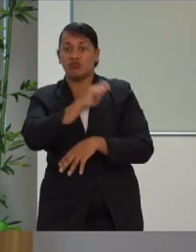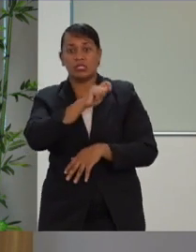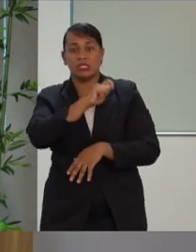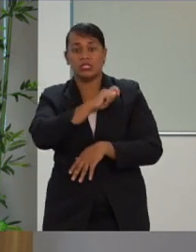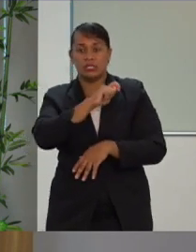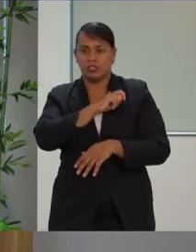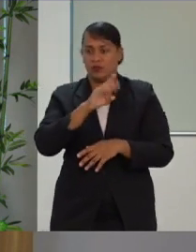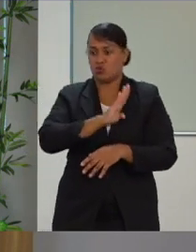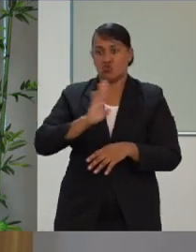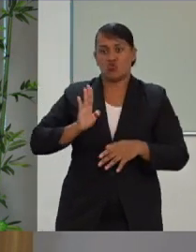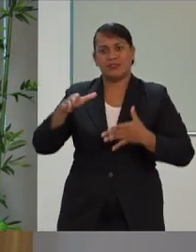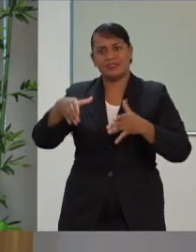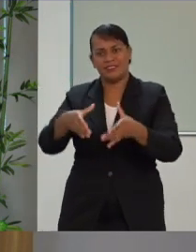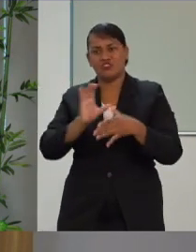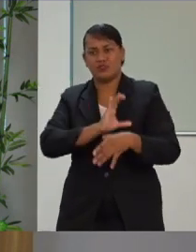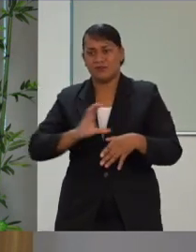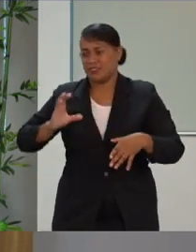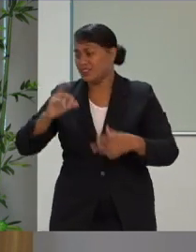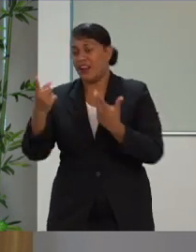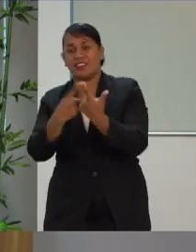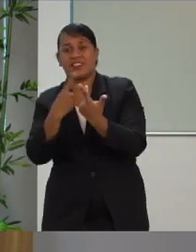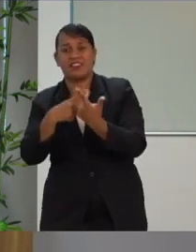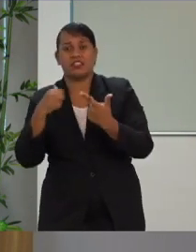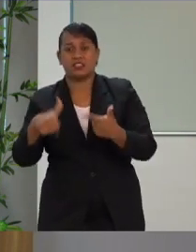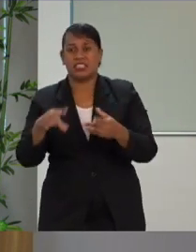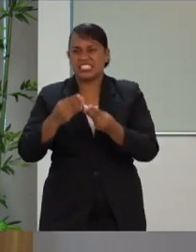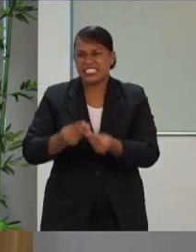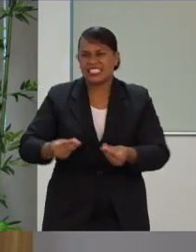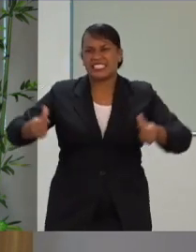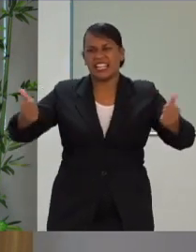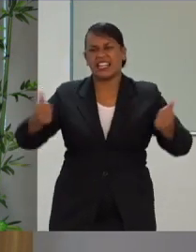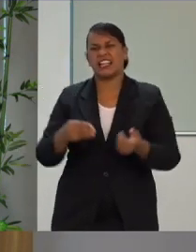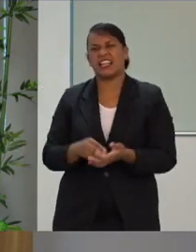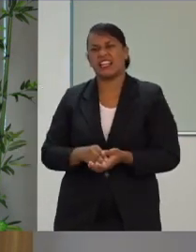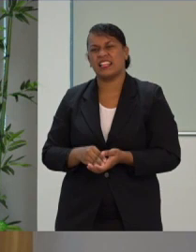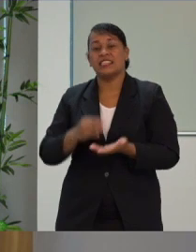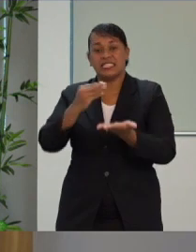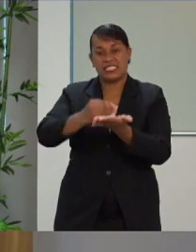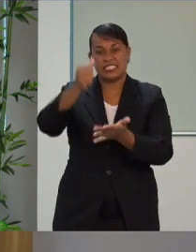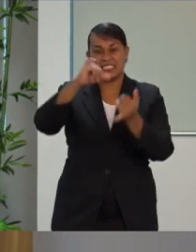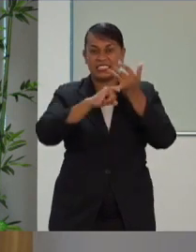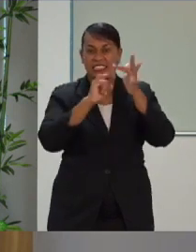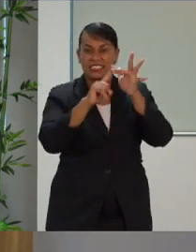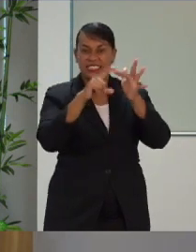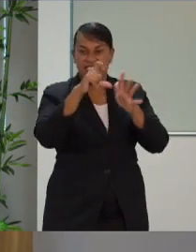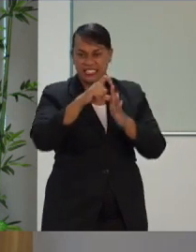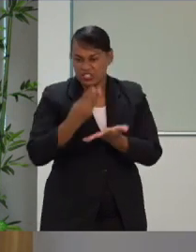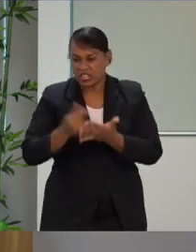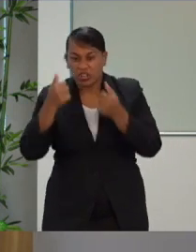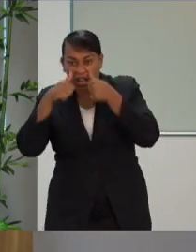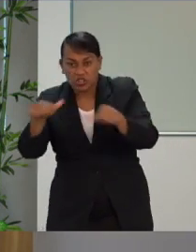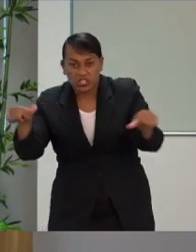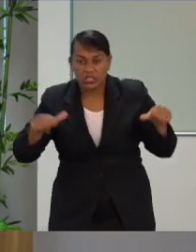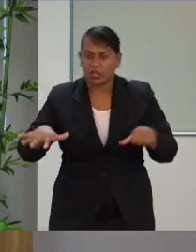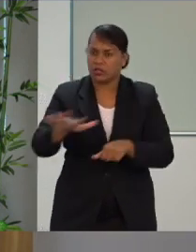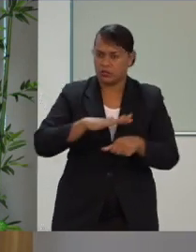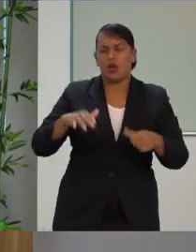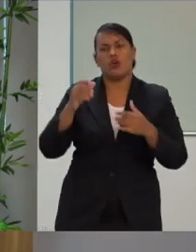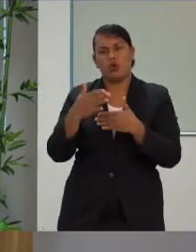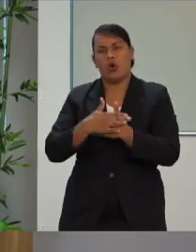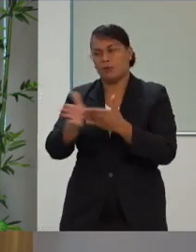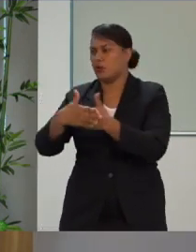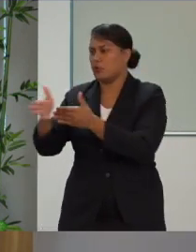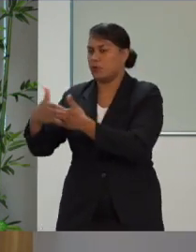manufacturers, the poultry industry, hardware suppliers, vehicle repair places, some of